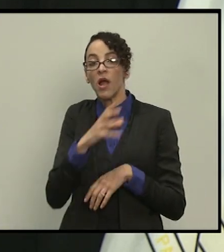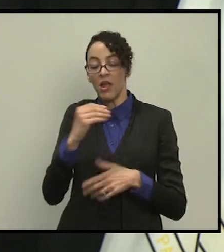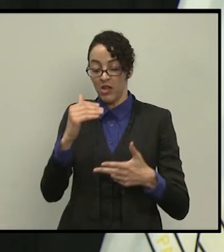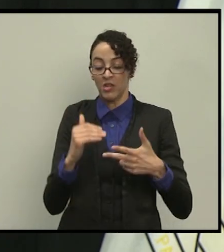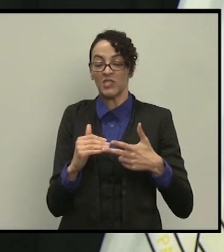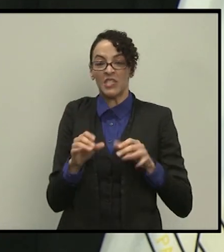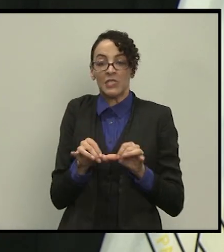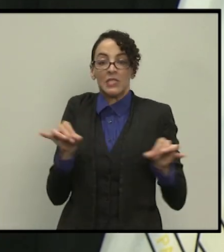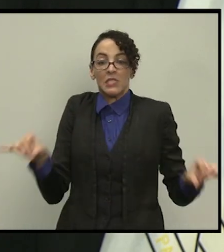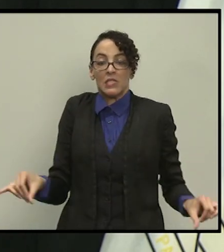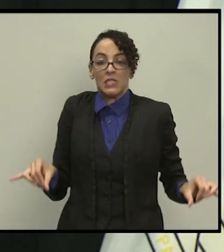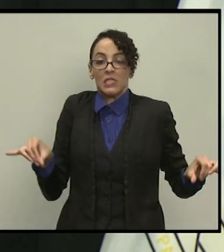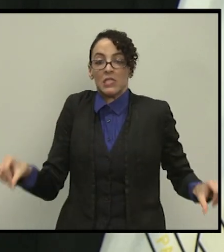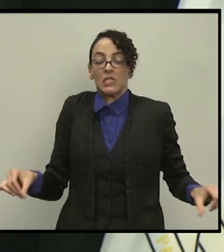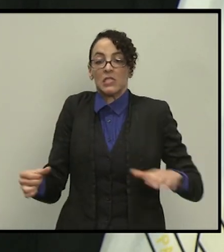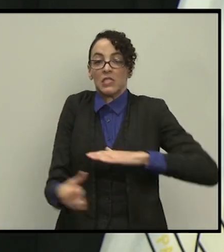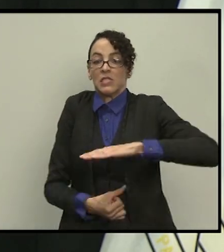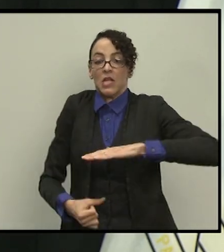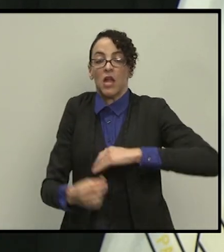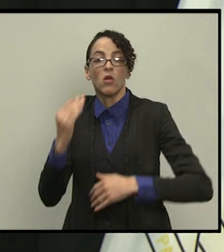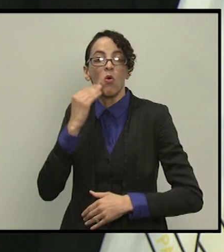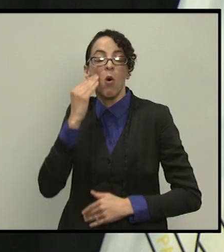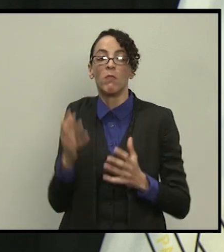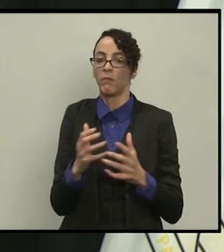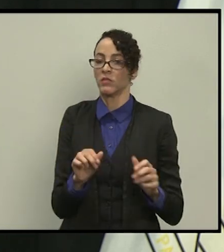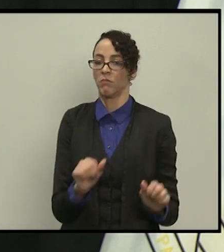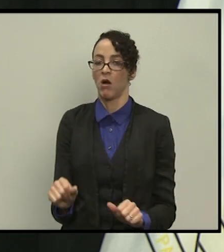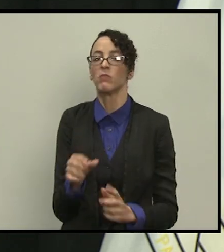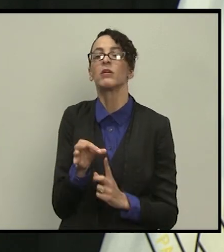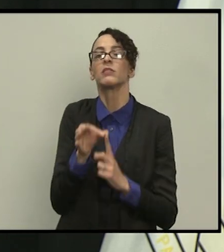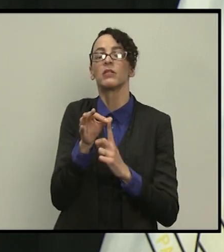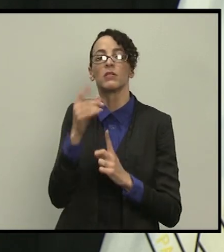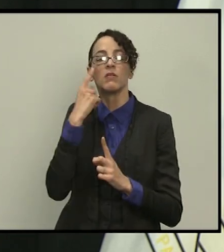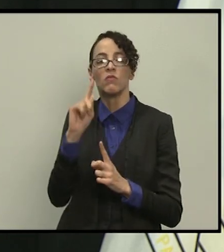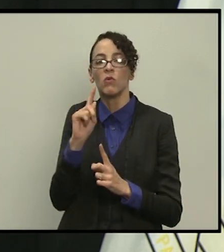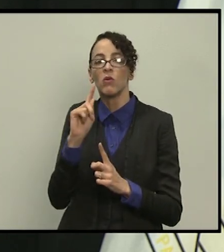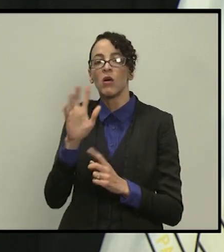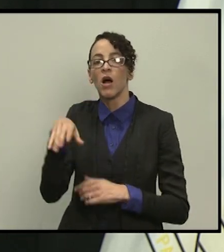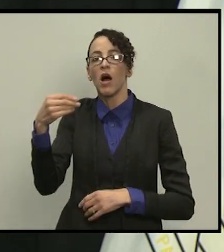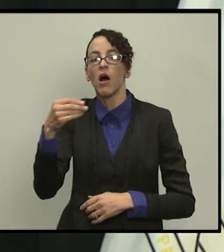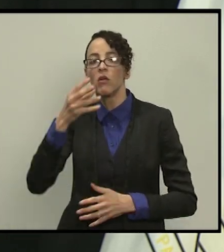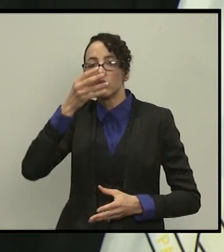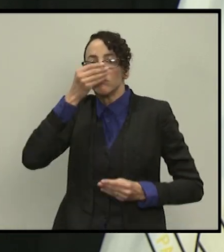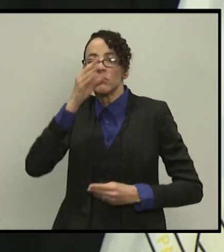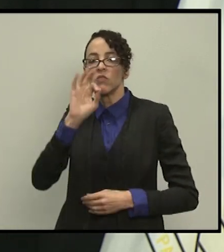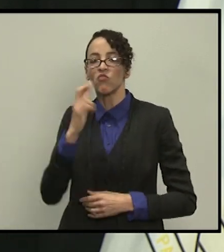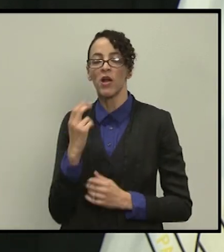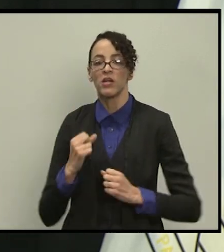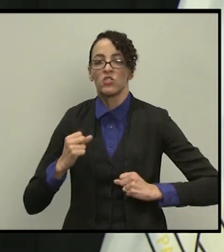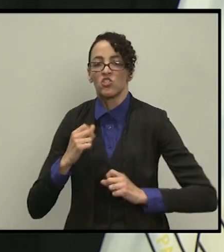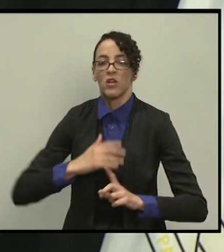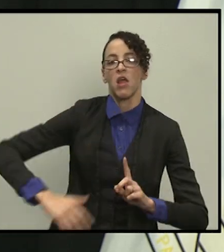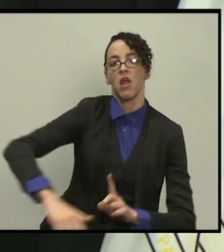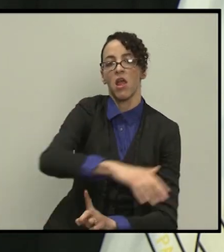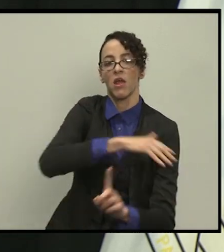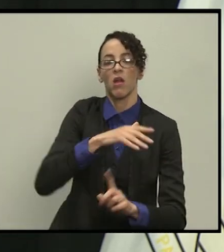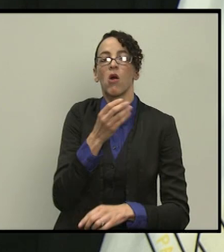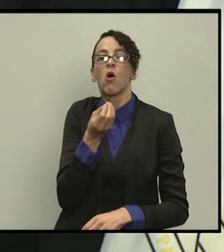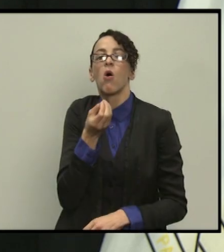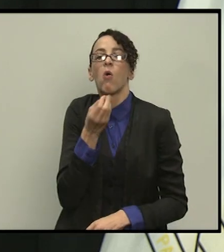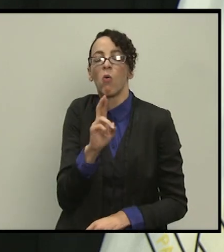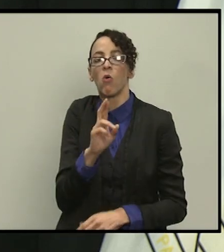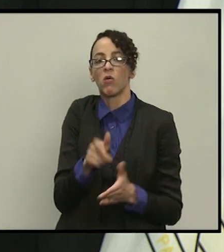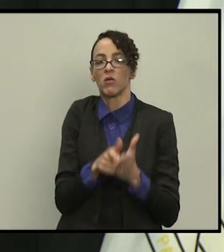for essential services or to take a walk and get some fresh air. These steps are critical to